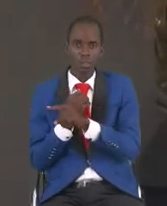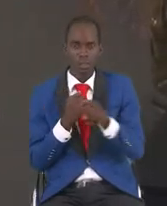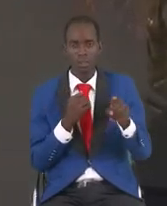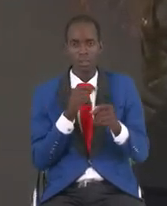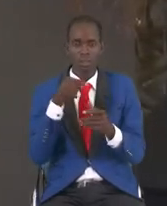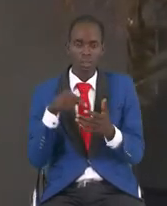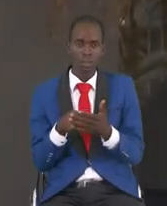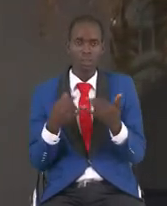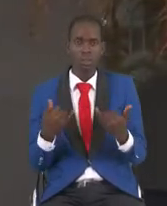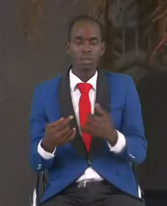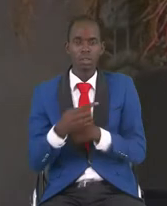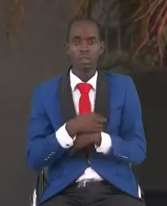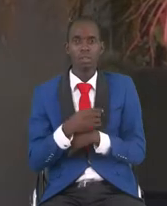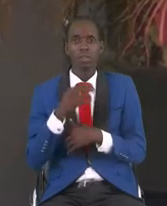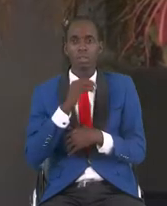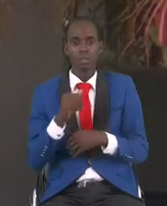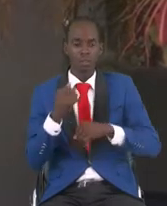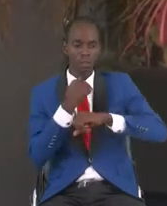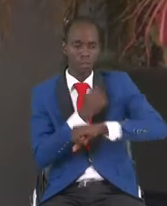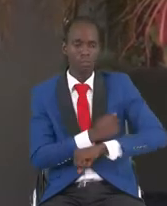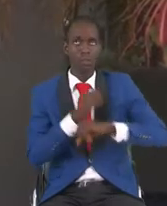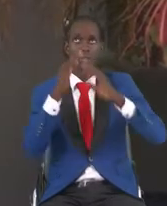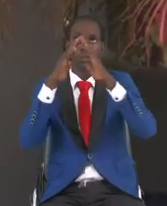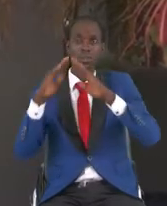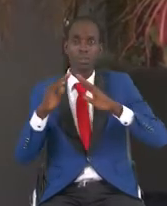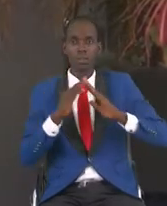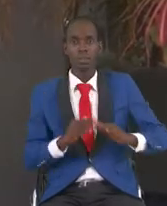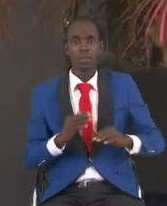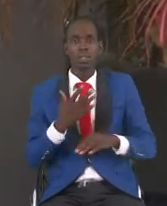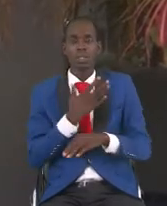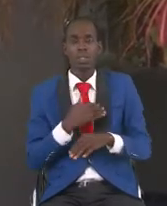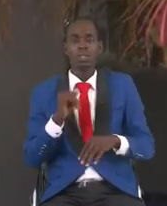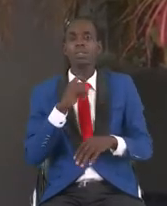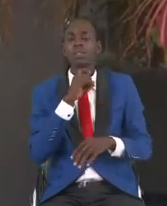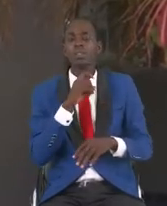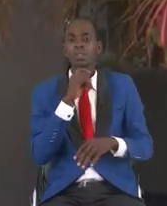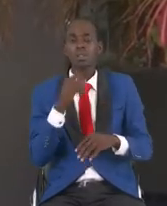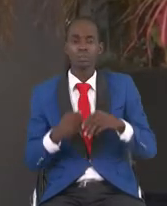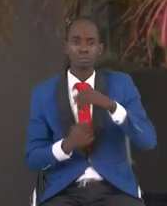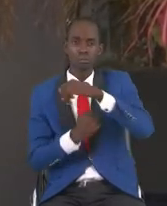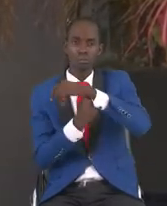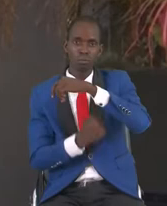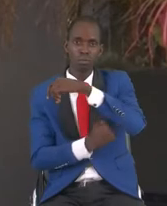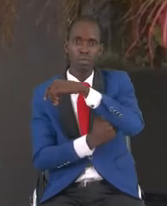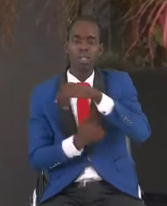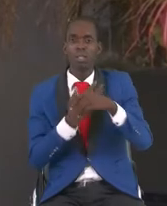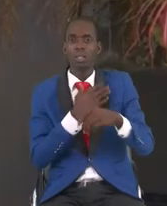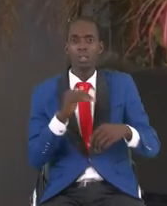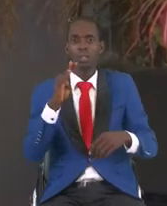a defense city and an iron pillar. Amen. and embracing